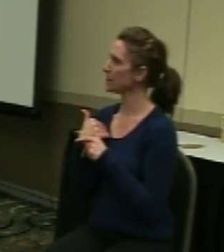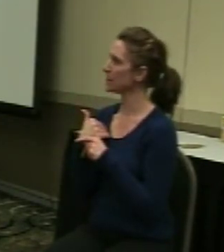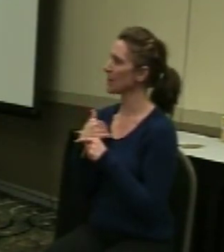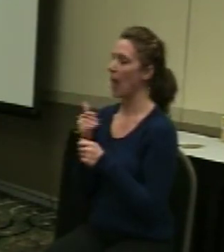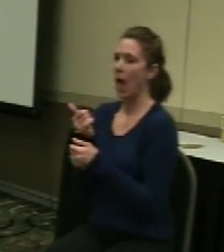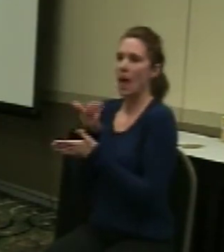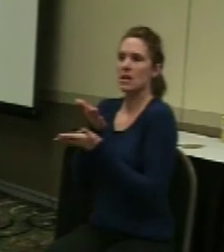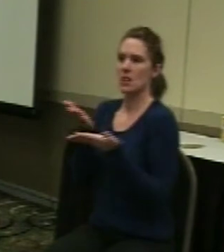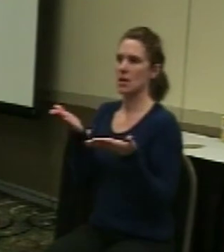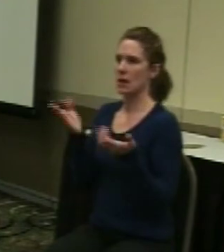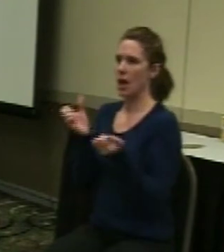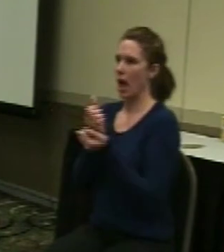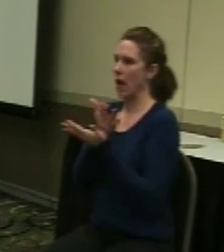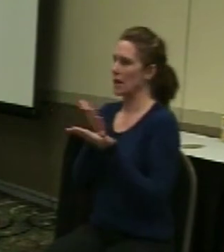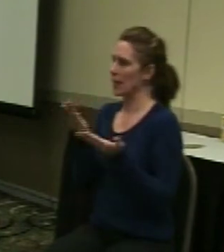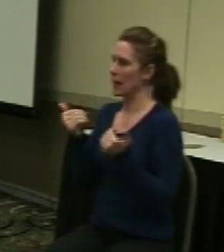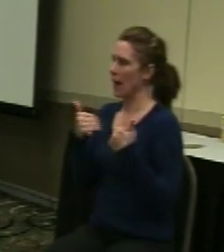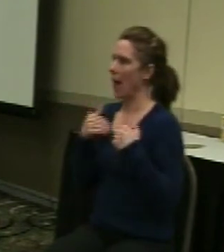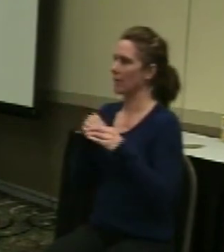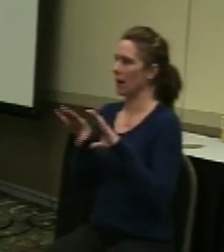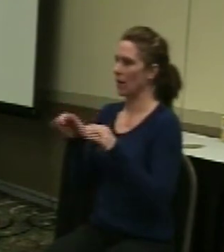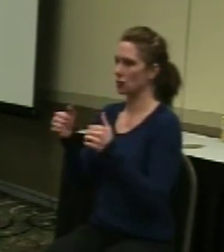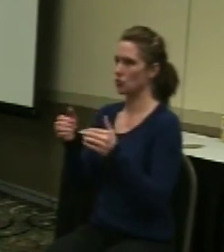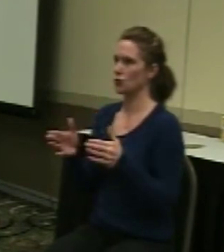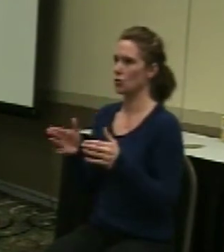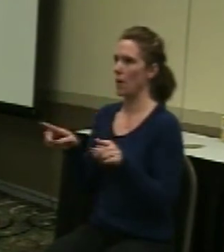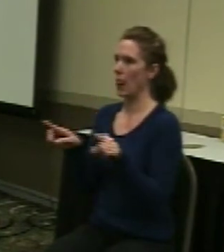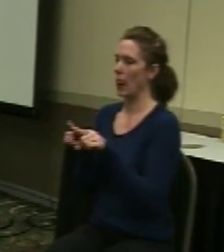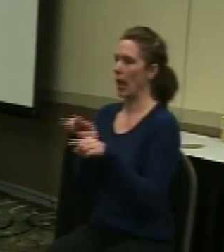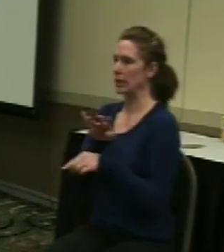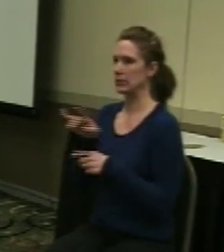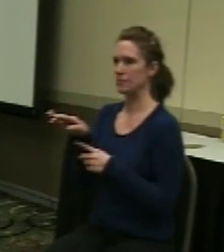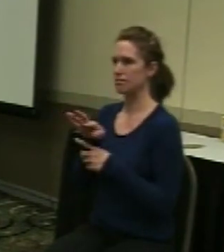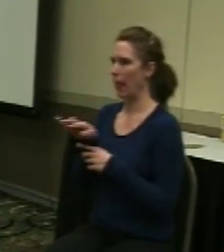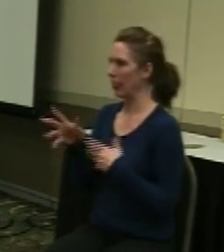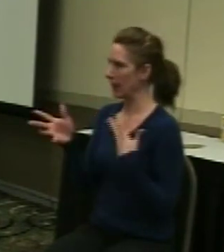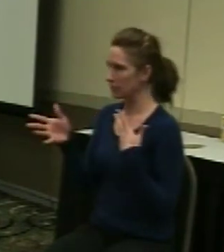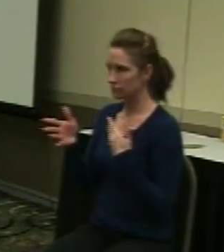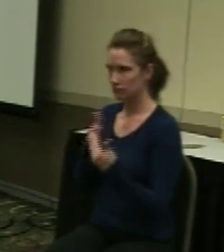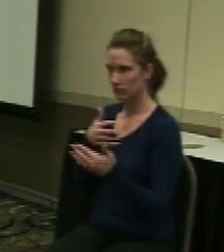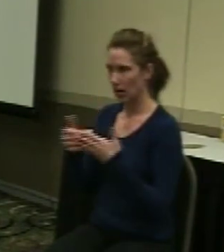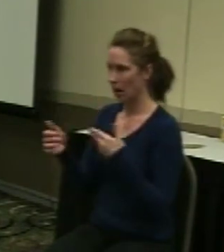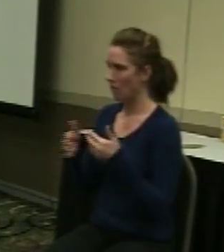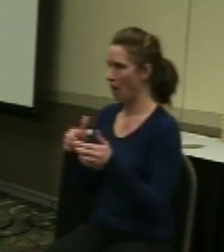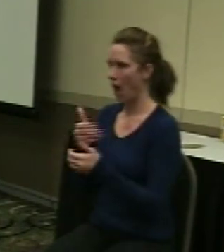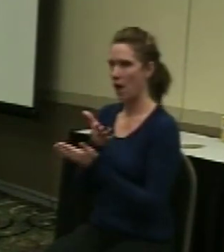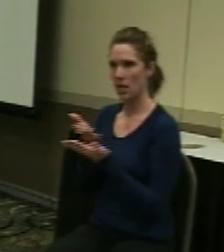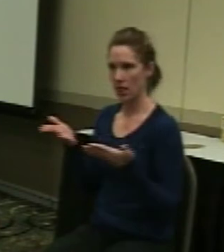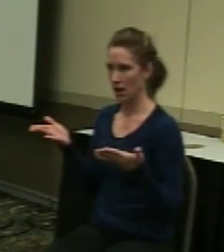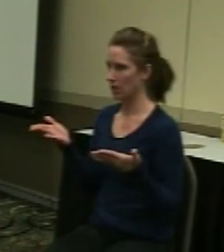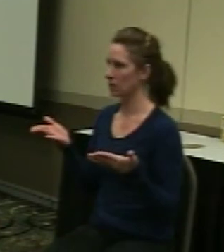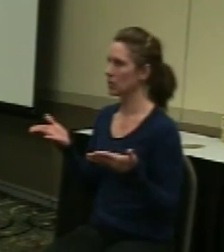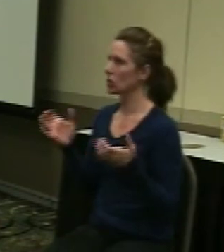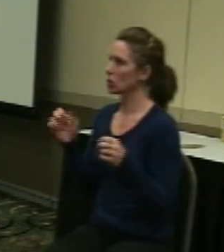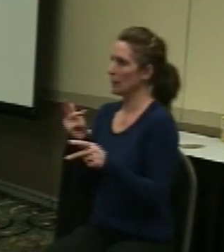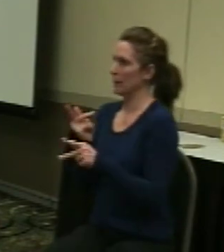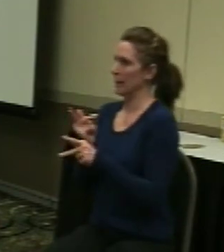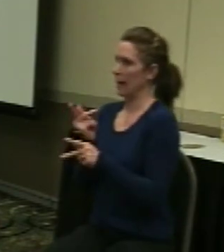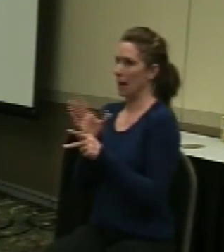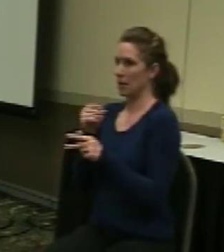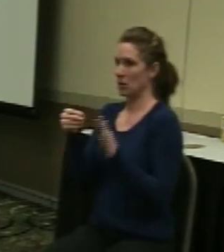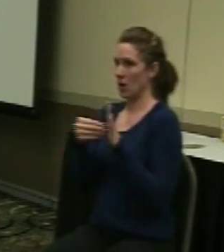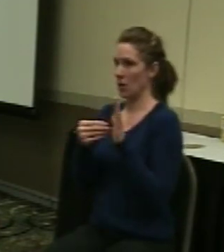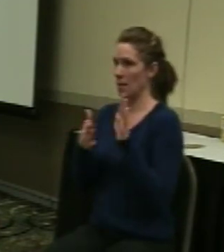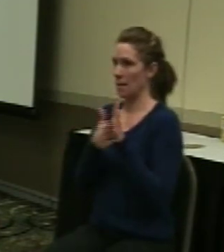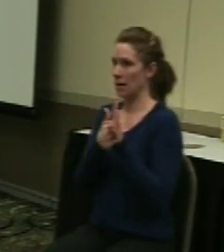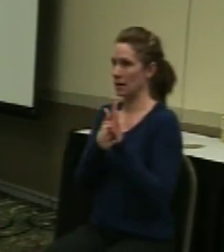anything at all that exists in your classroom, like a spelling, you know, anything at all that the child writes on, that could be kept and documented